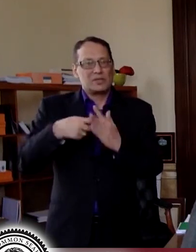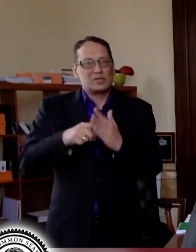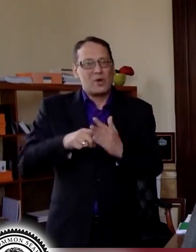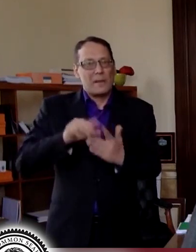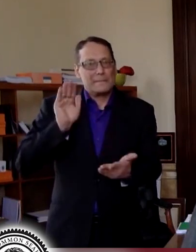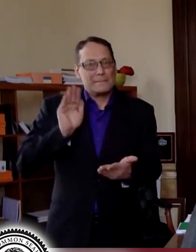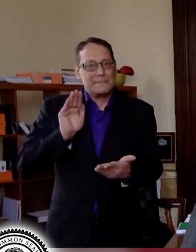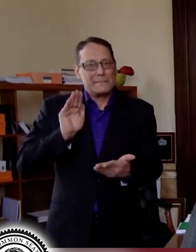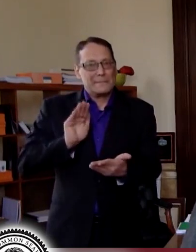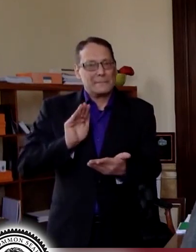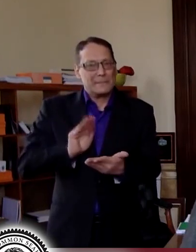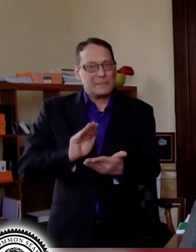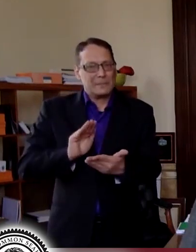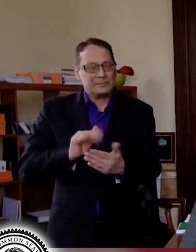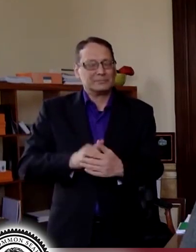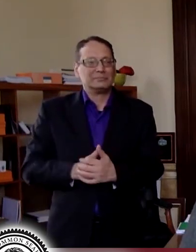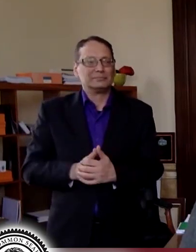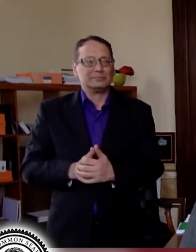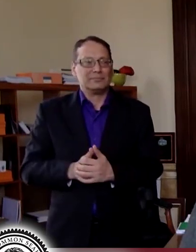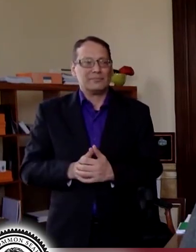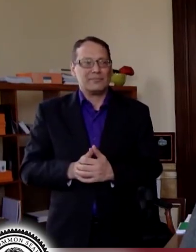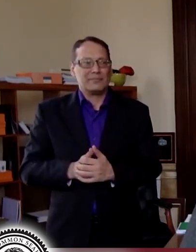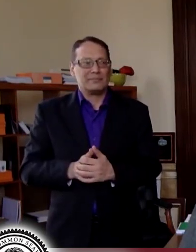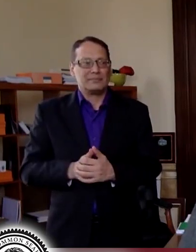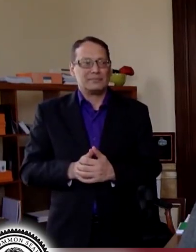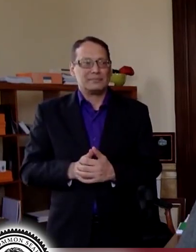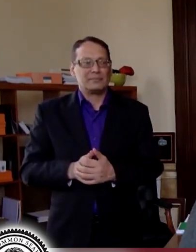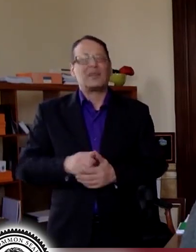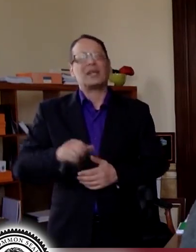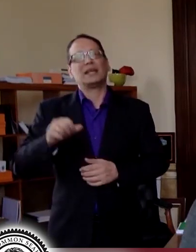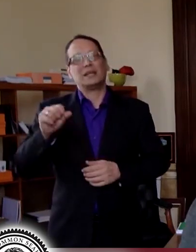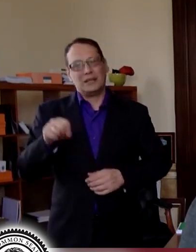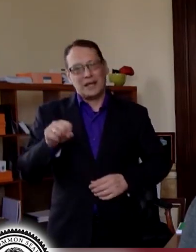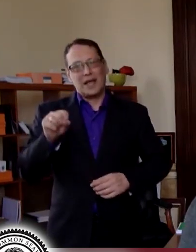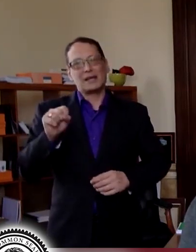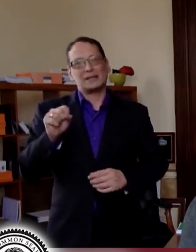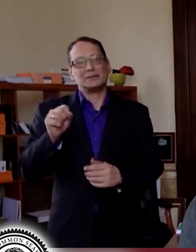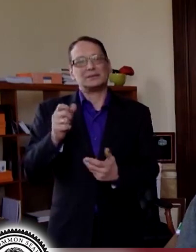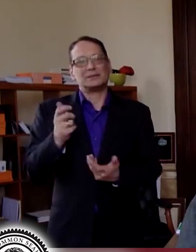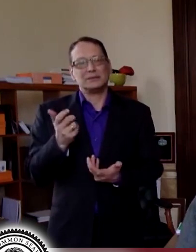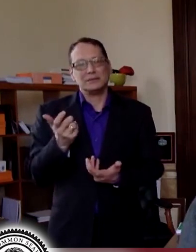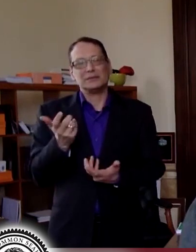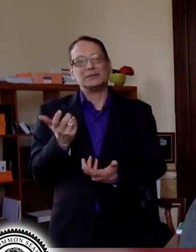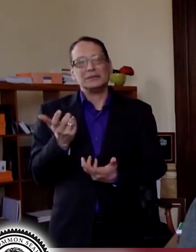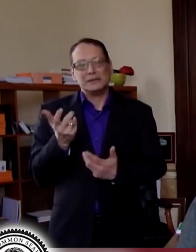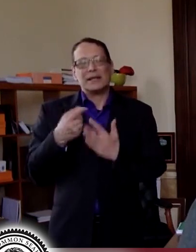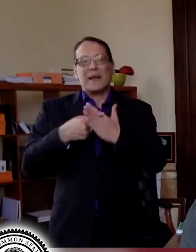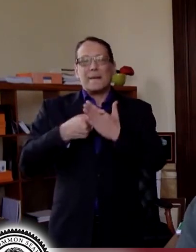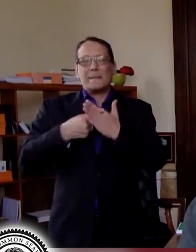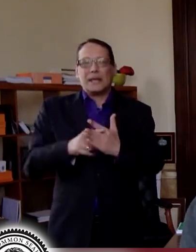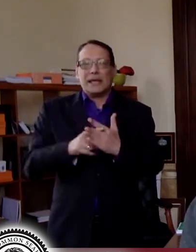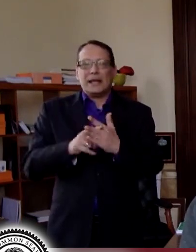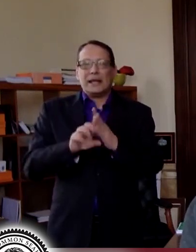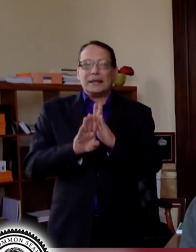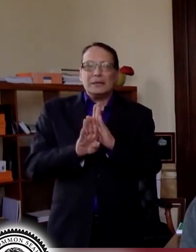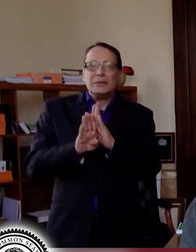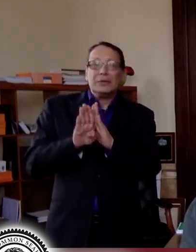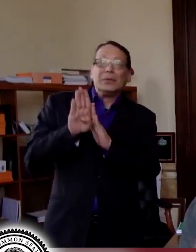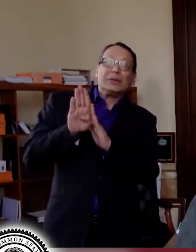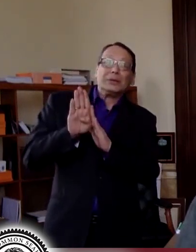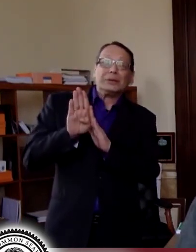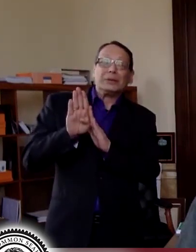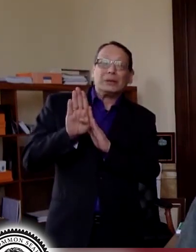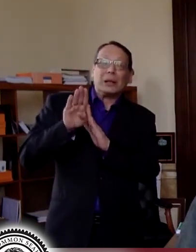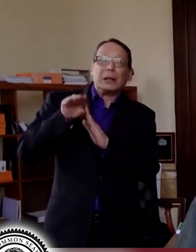best information that we have right now, yes, we are beginning to hit the peak, or maybe have hit the peak.